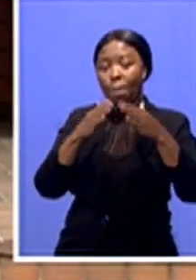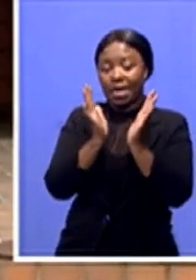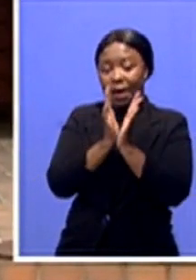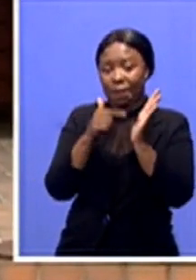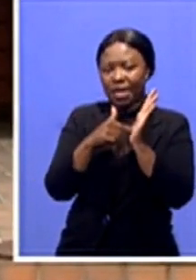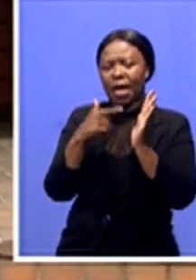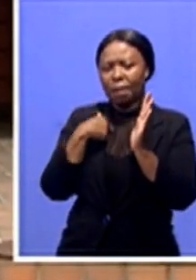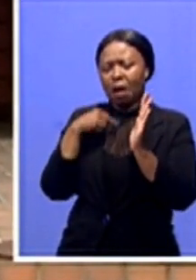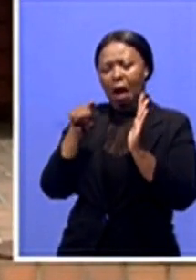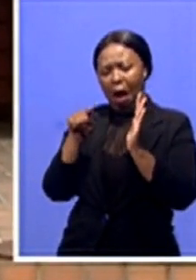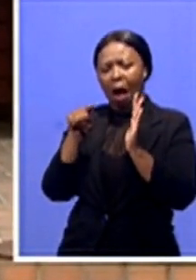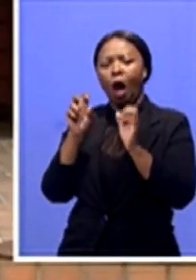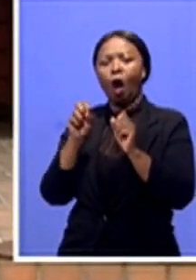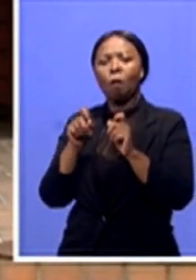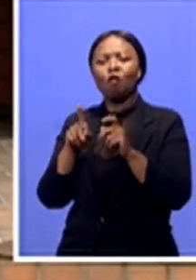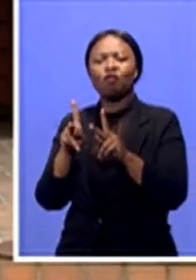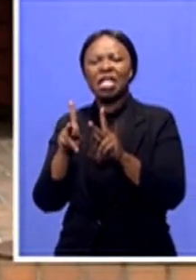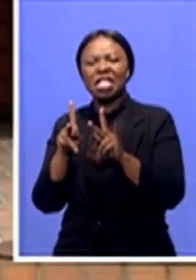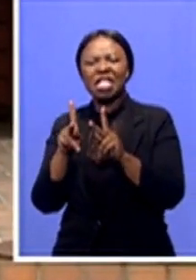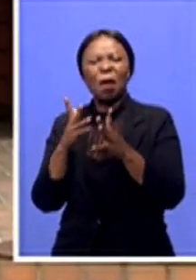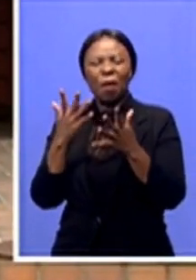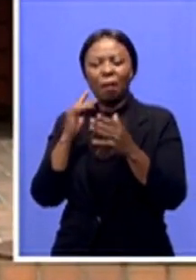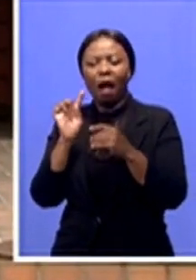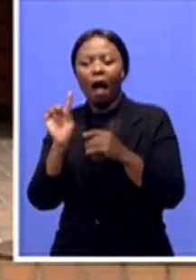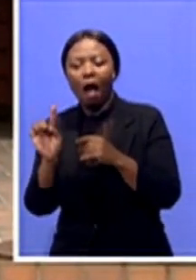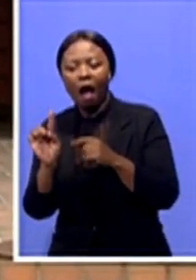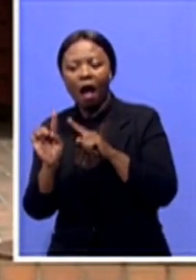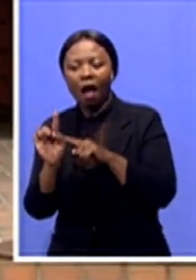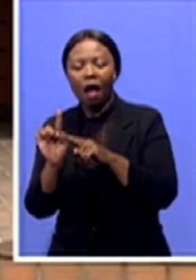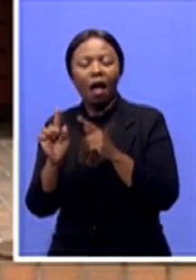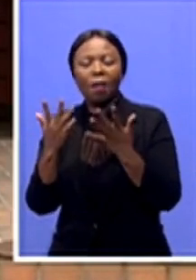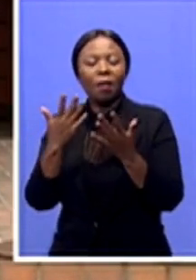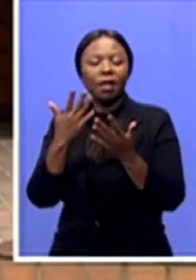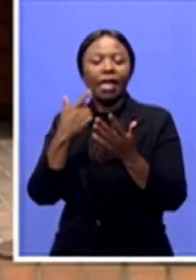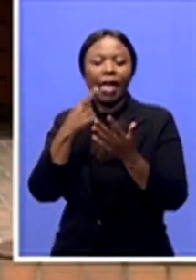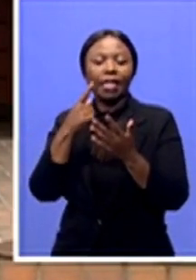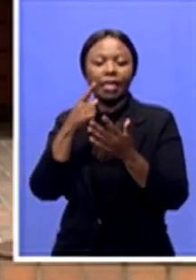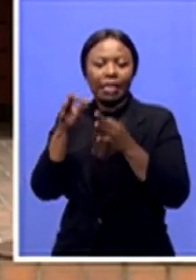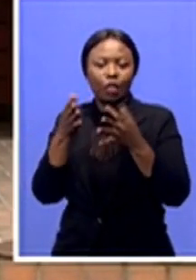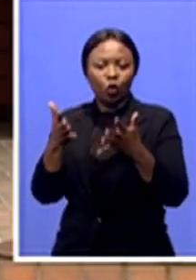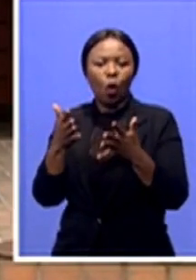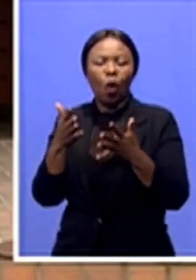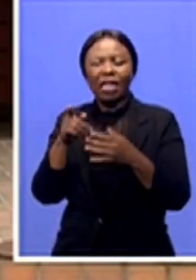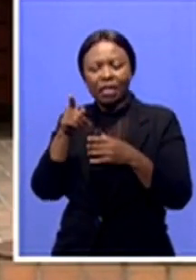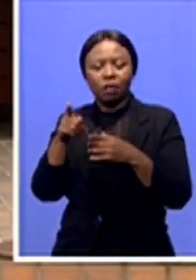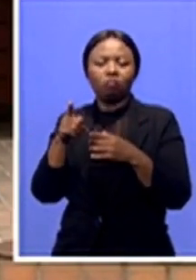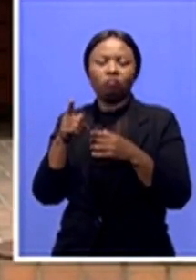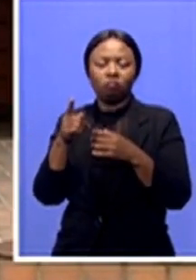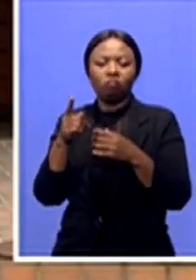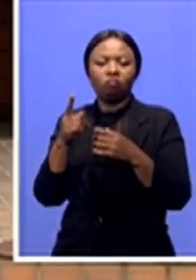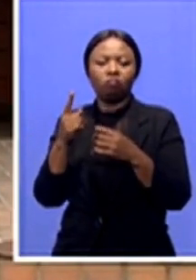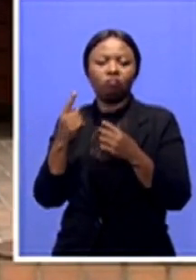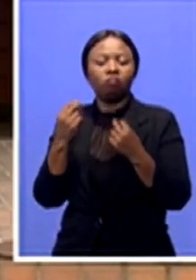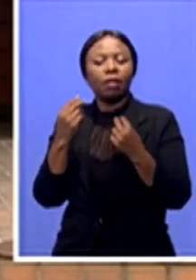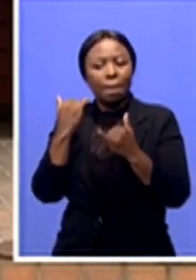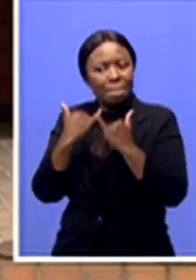may put it like that. One may say that they are on the back foot and they acknowledge their mistakes in government.